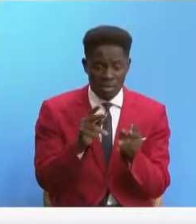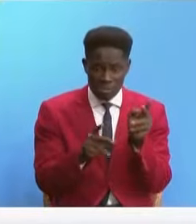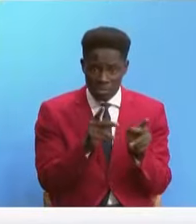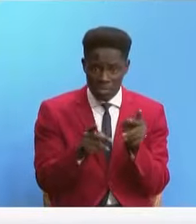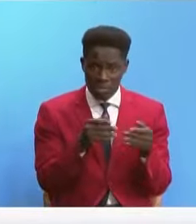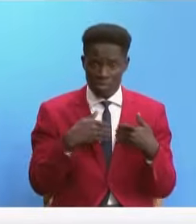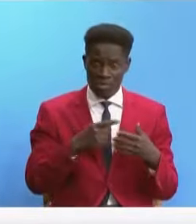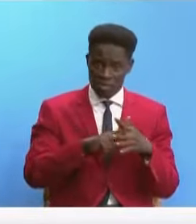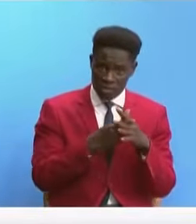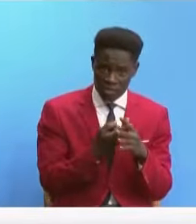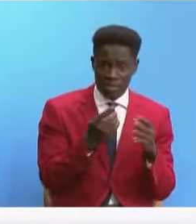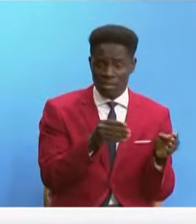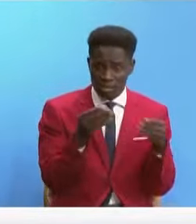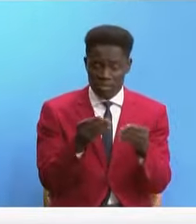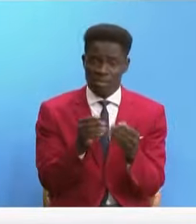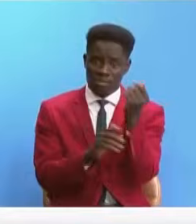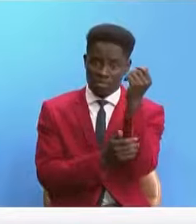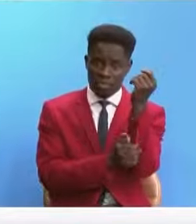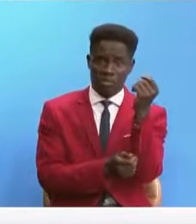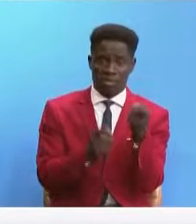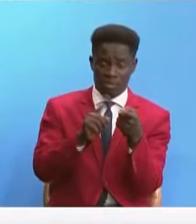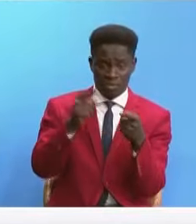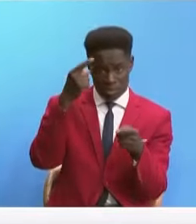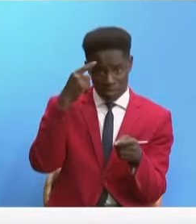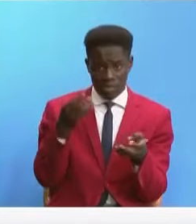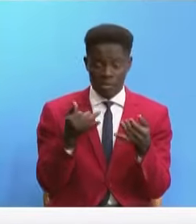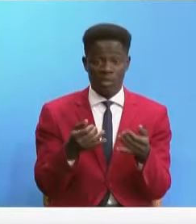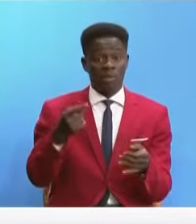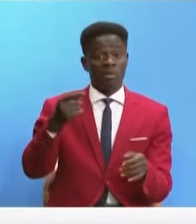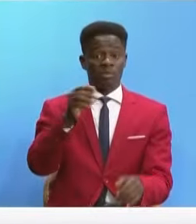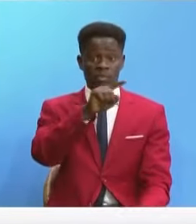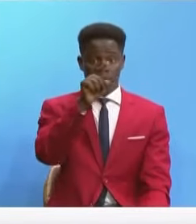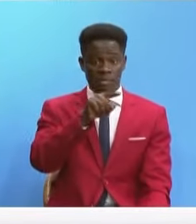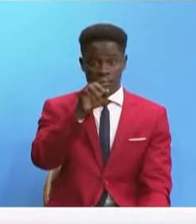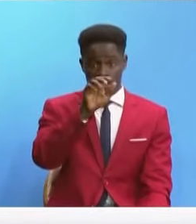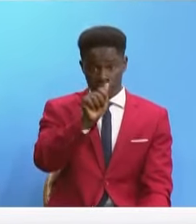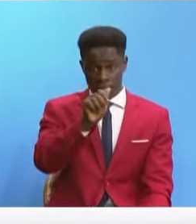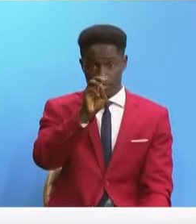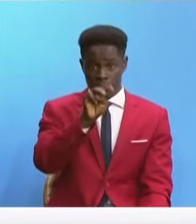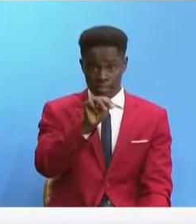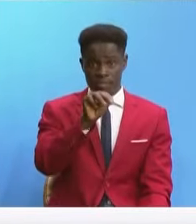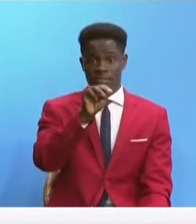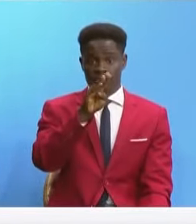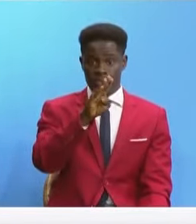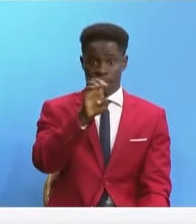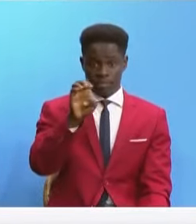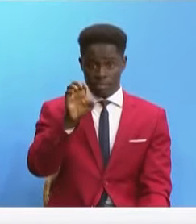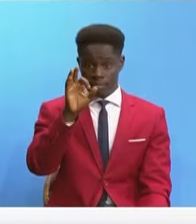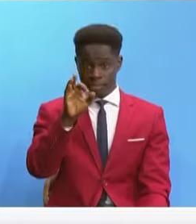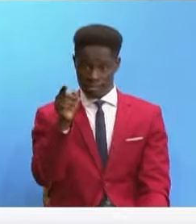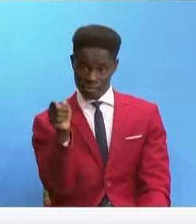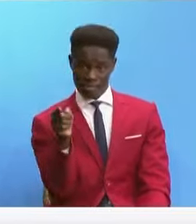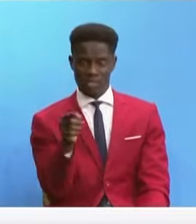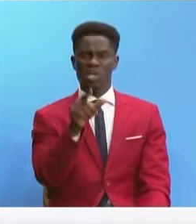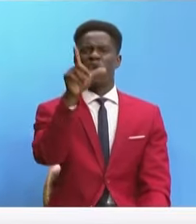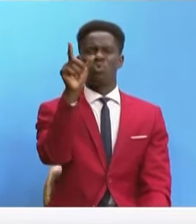PLC is one of the commercial farmers that were engaged to grow the maize and have delivered 20,000 metric tons of early maize at Mwembeshi Food